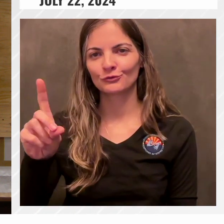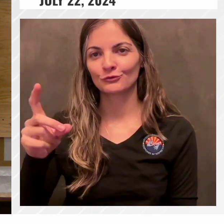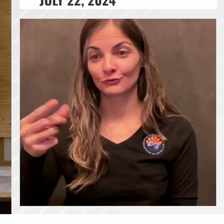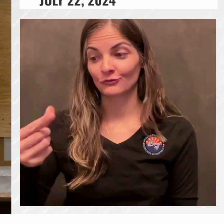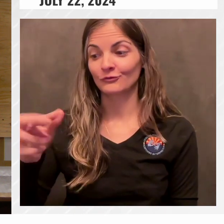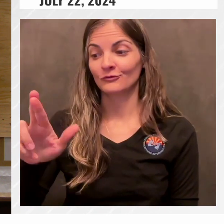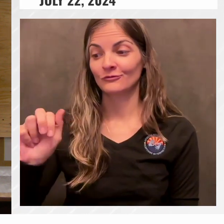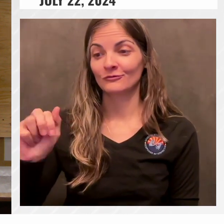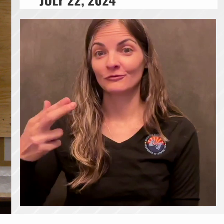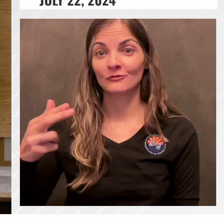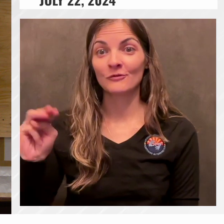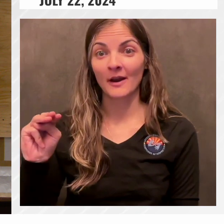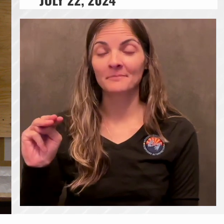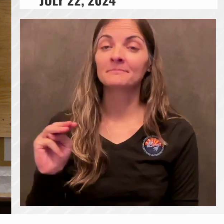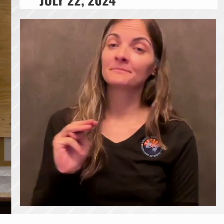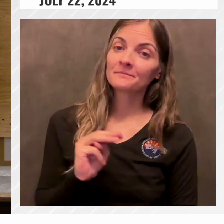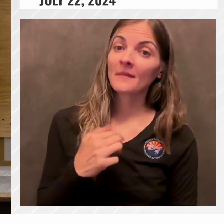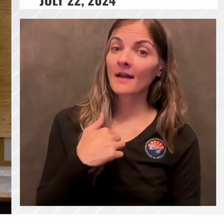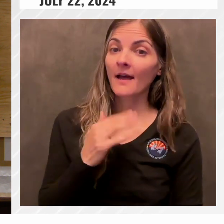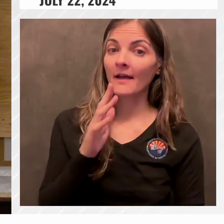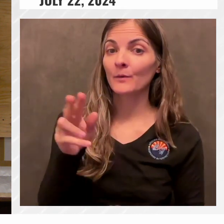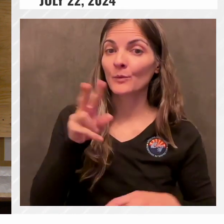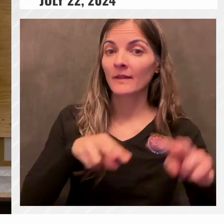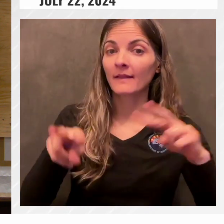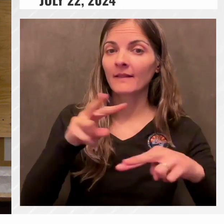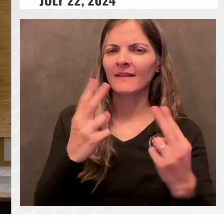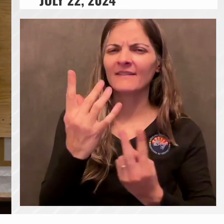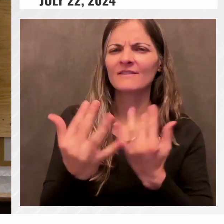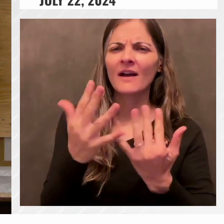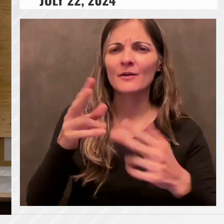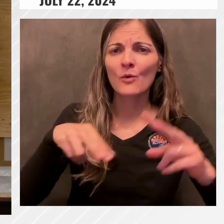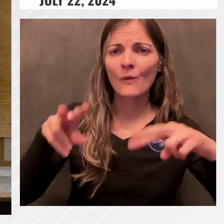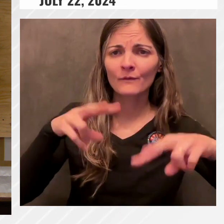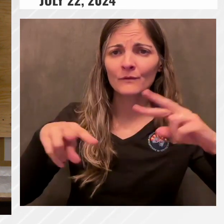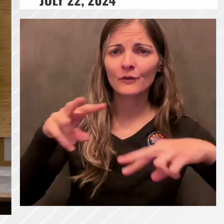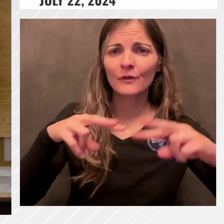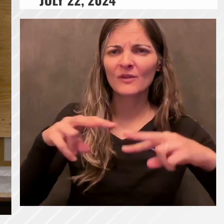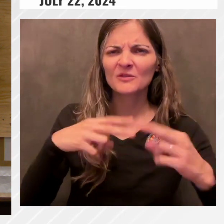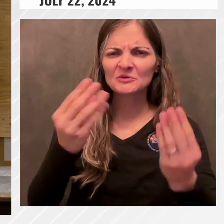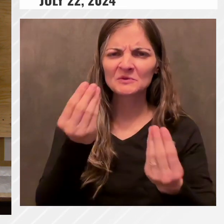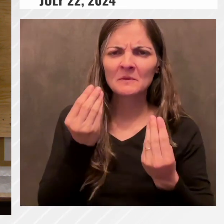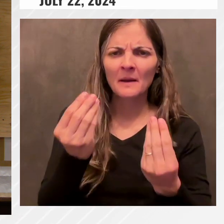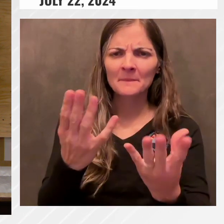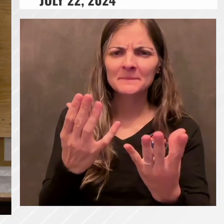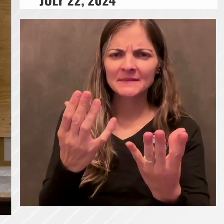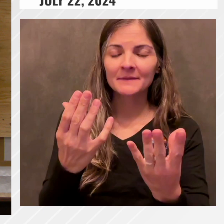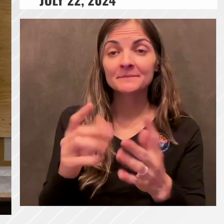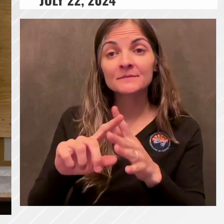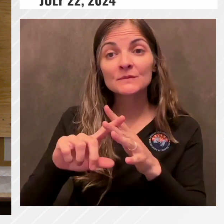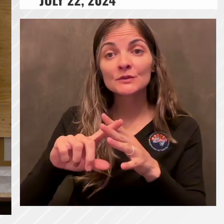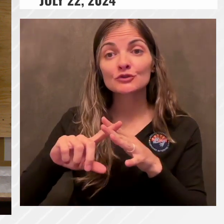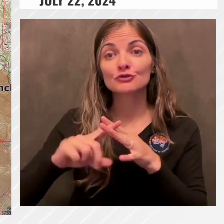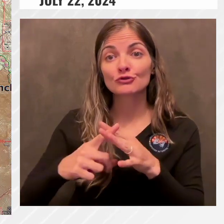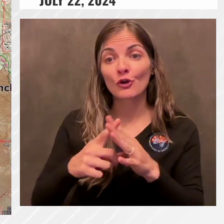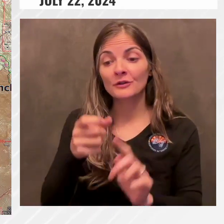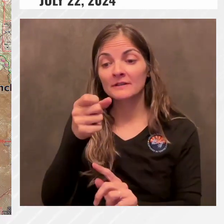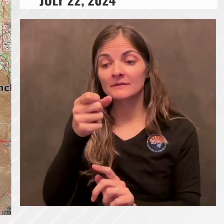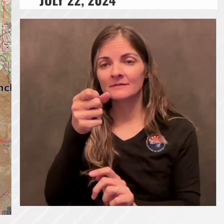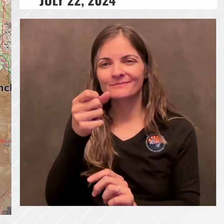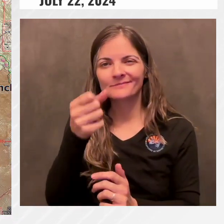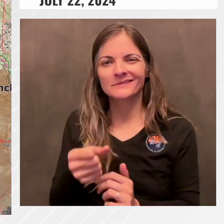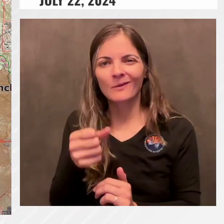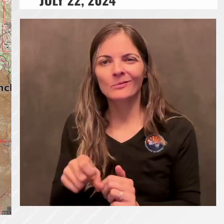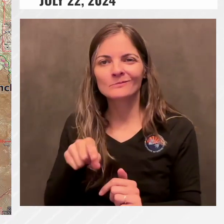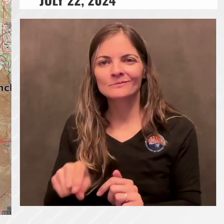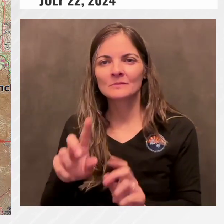fire overlook, and I'll give you a quick update. We'll start down here in Division Alpha. This is Mosquito